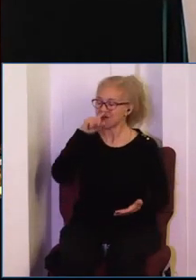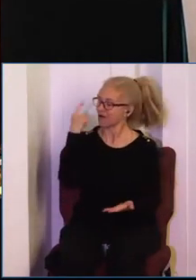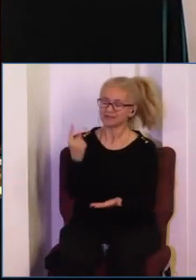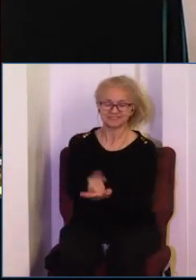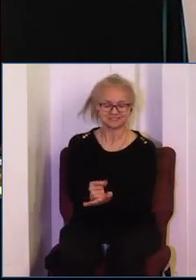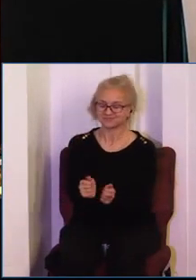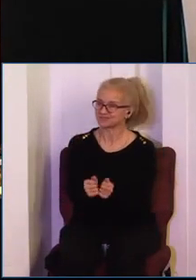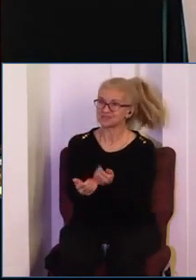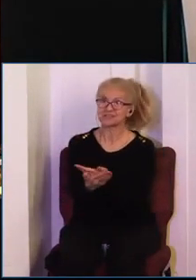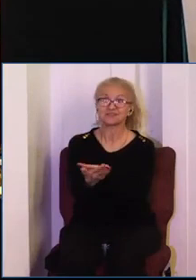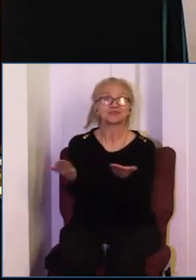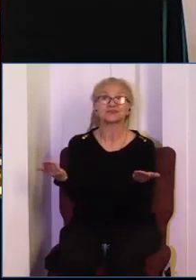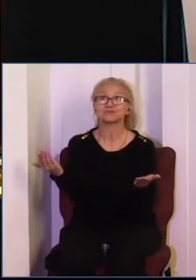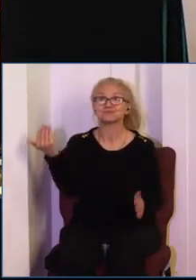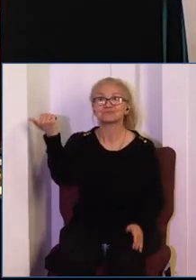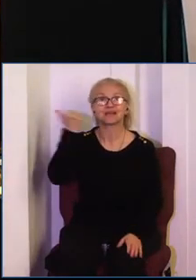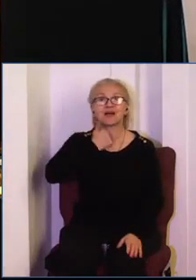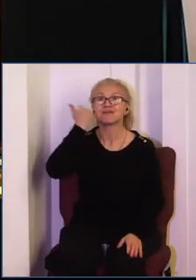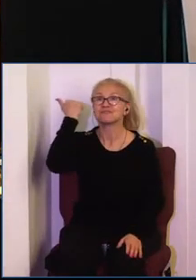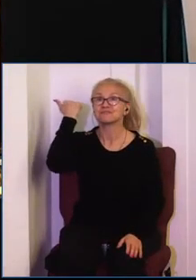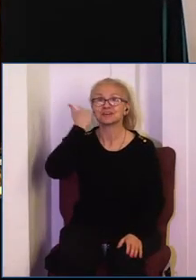with you every day.